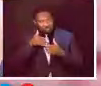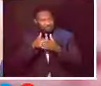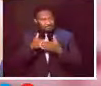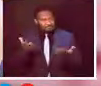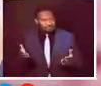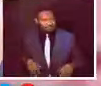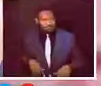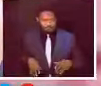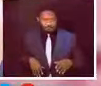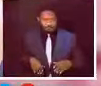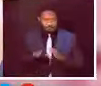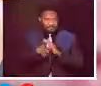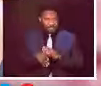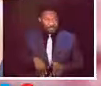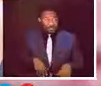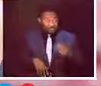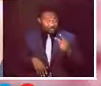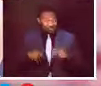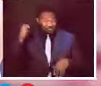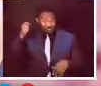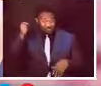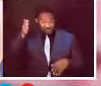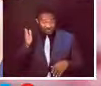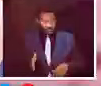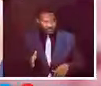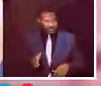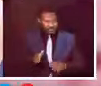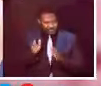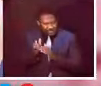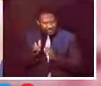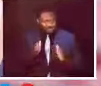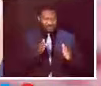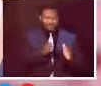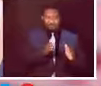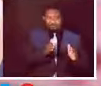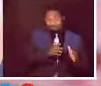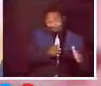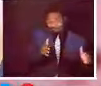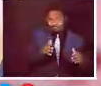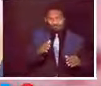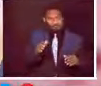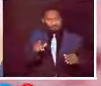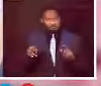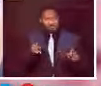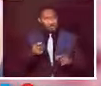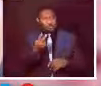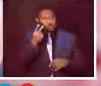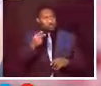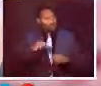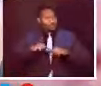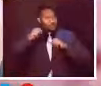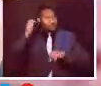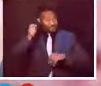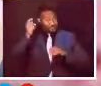two chief whips, the minority whip and the majority chief whip. The two chief whips,